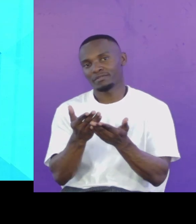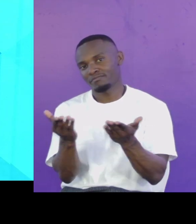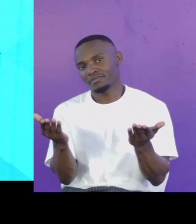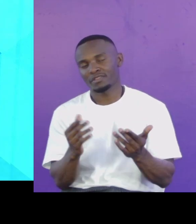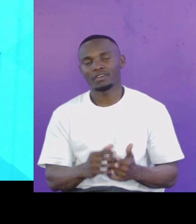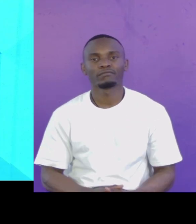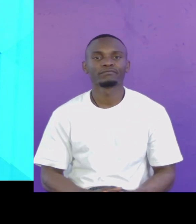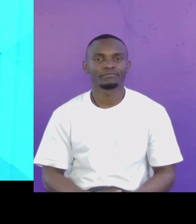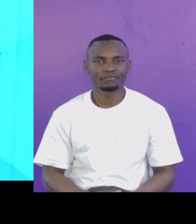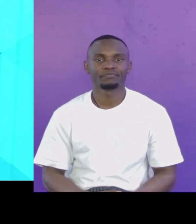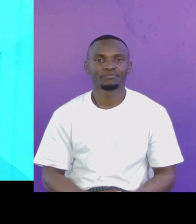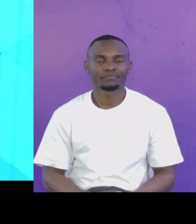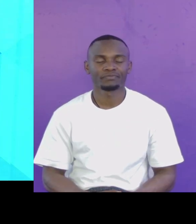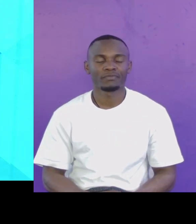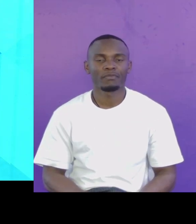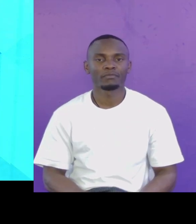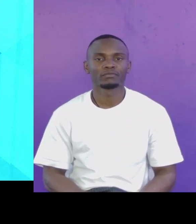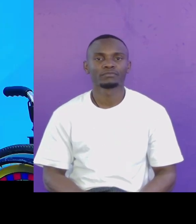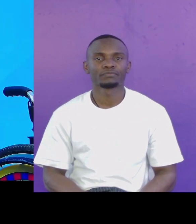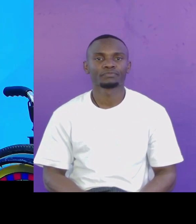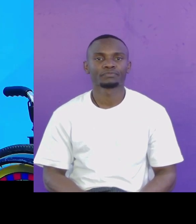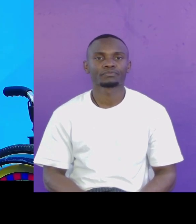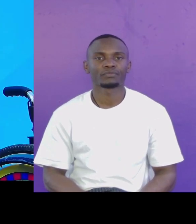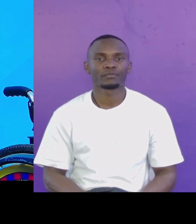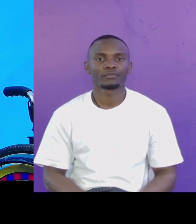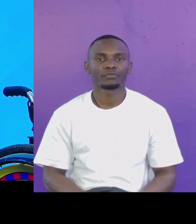Yeah. Now, what message of